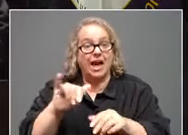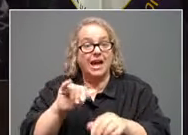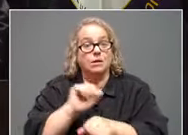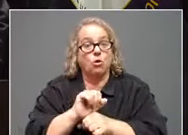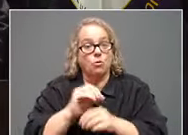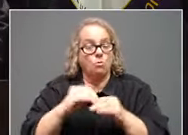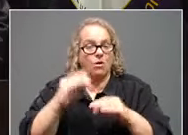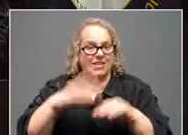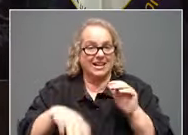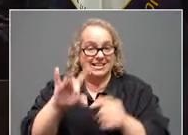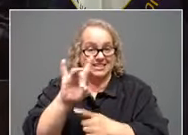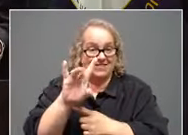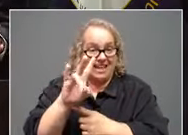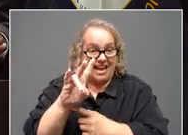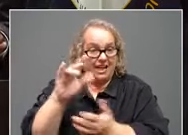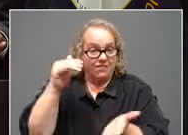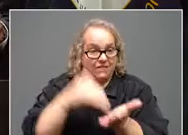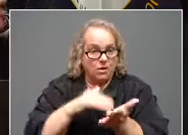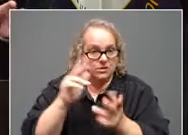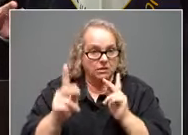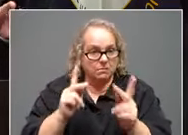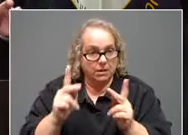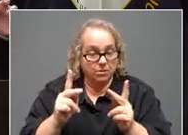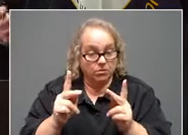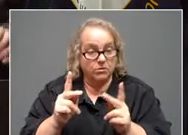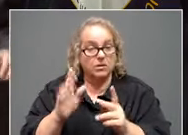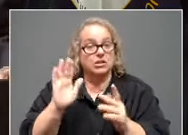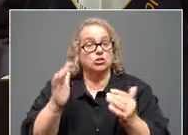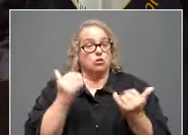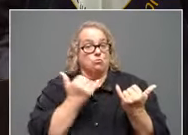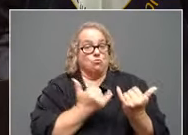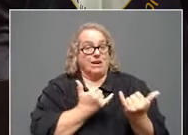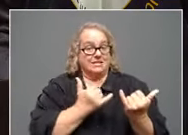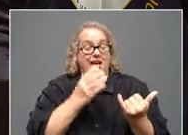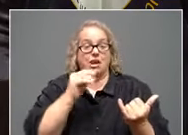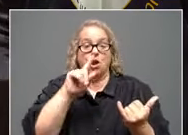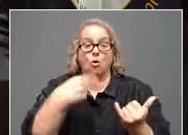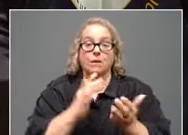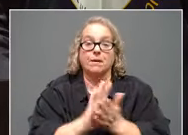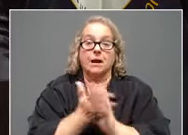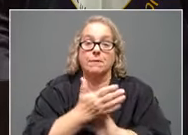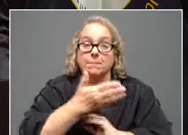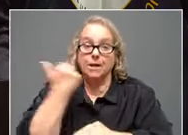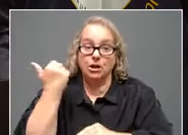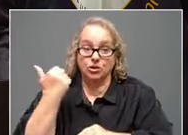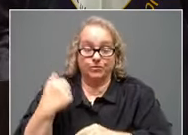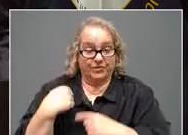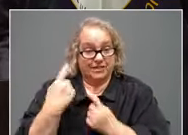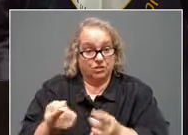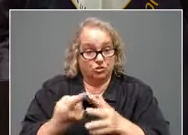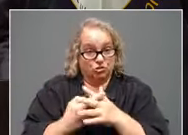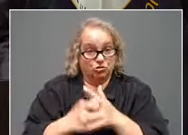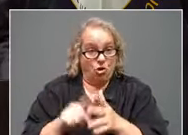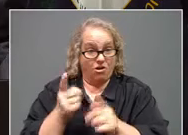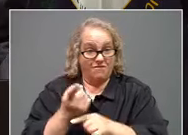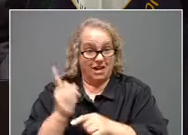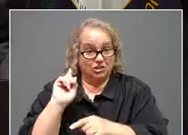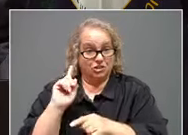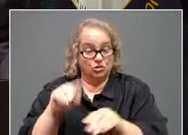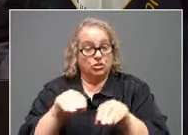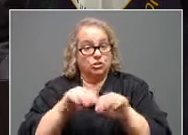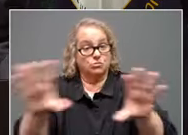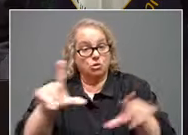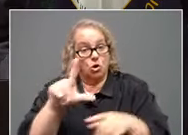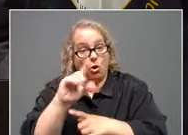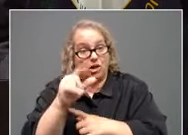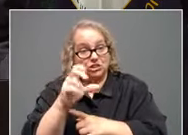people. This is a substantial presence, and it's only getting bigger. Since the start of last year, distribution and logistics companies